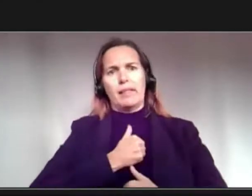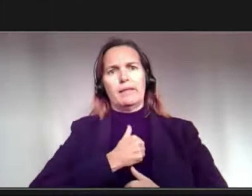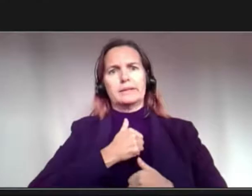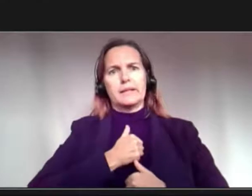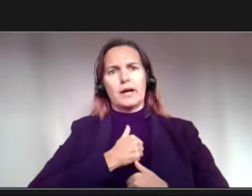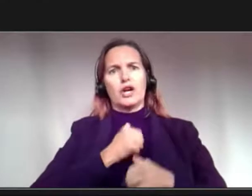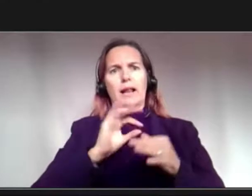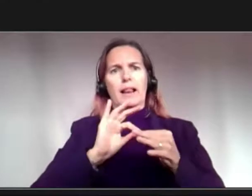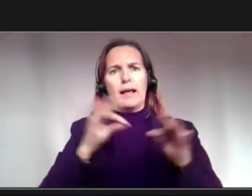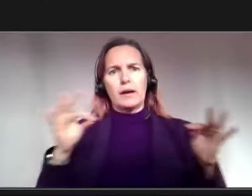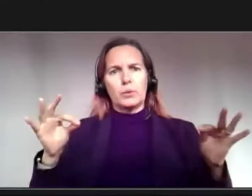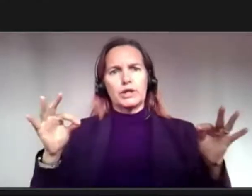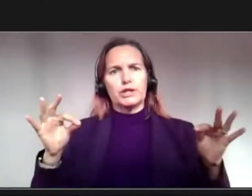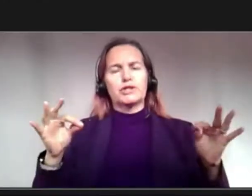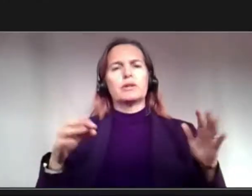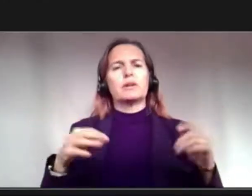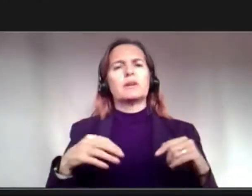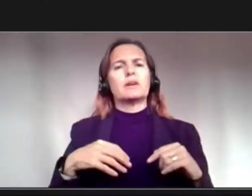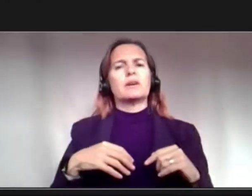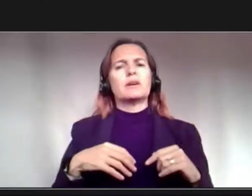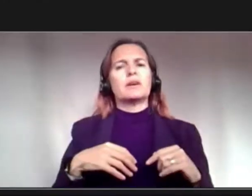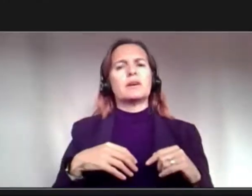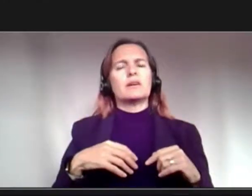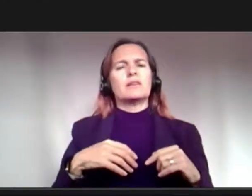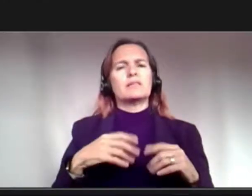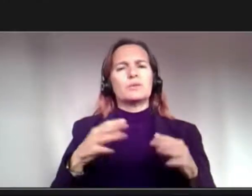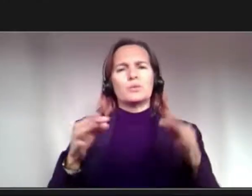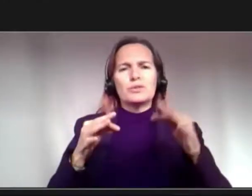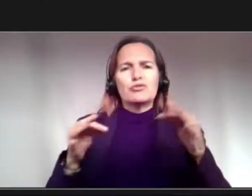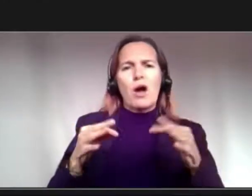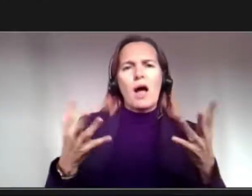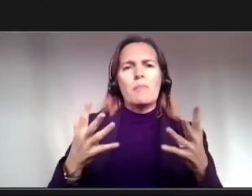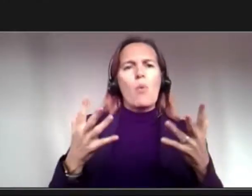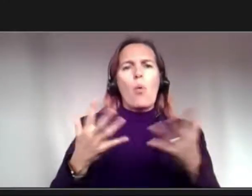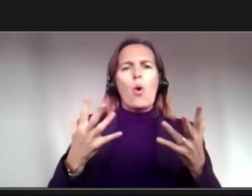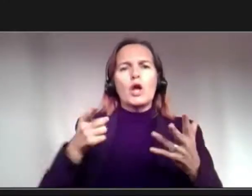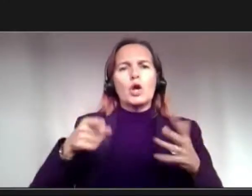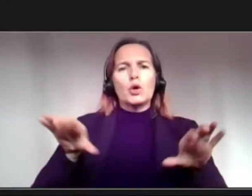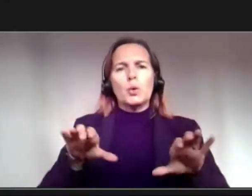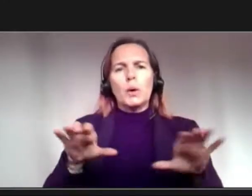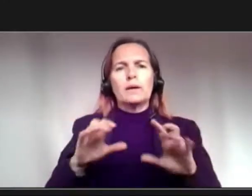the efforts against COVID.